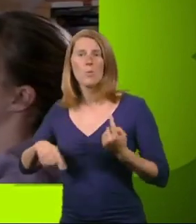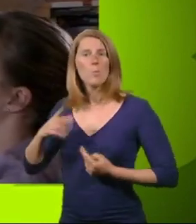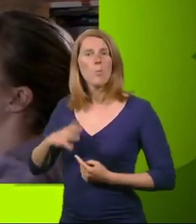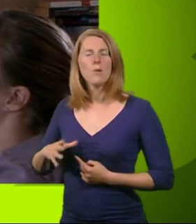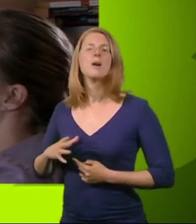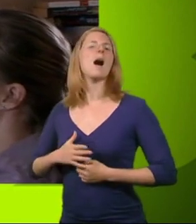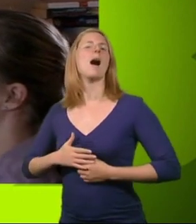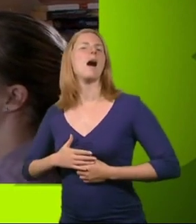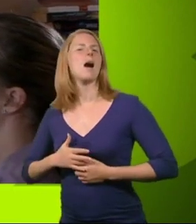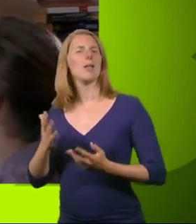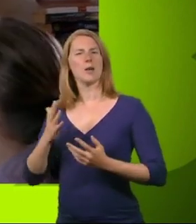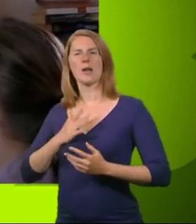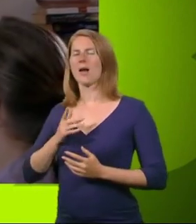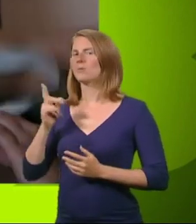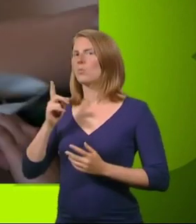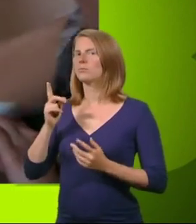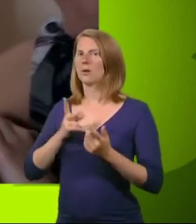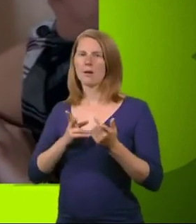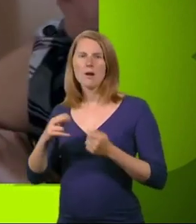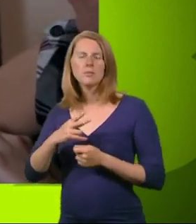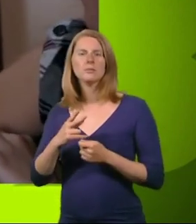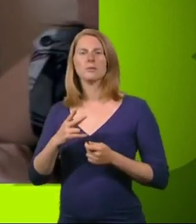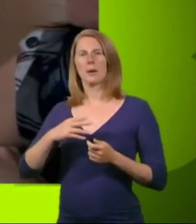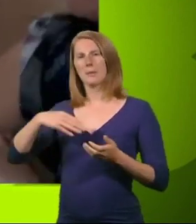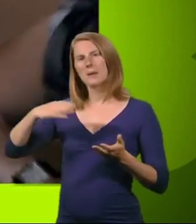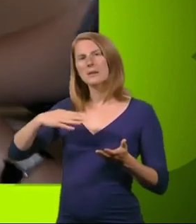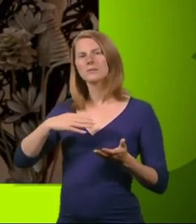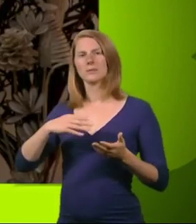can cut, paint, rip, staple.